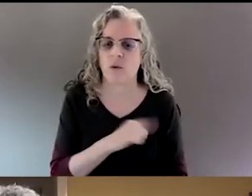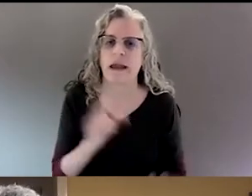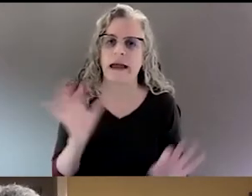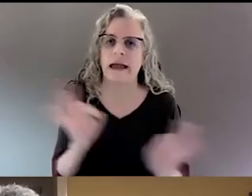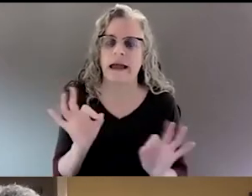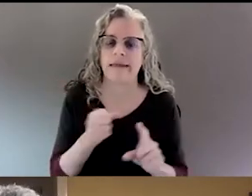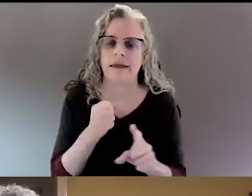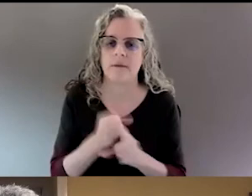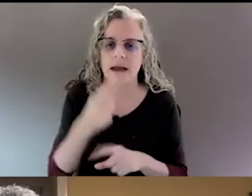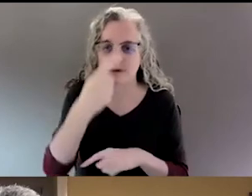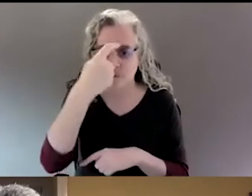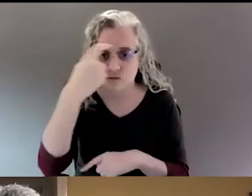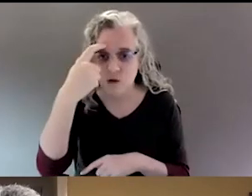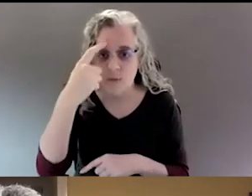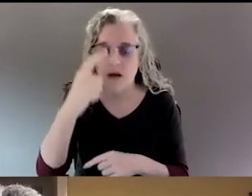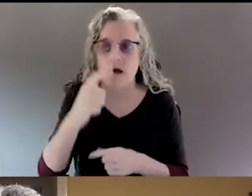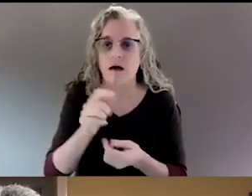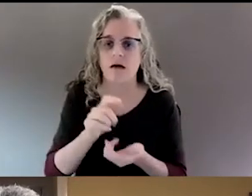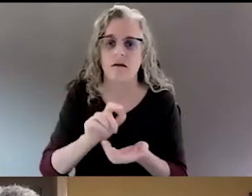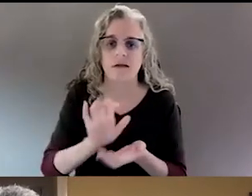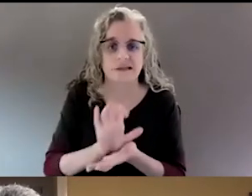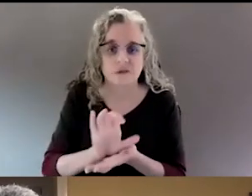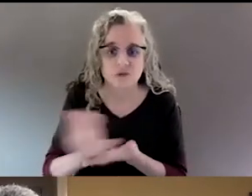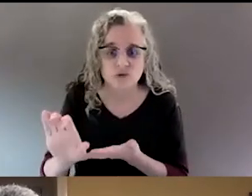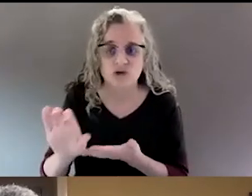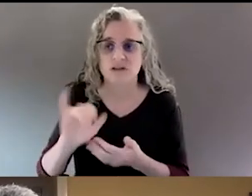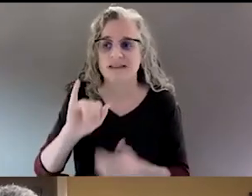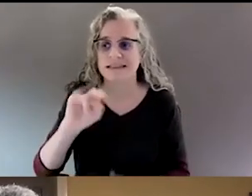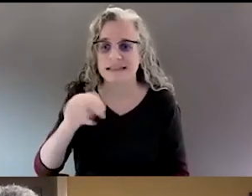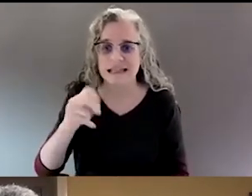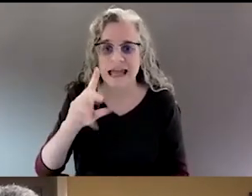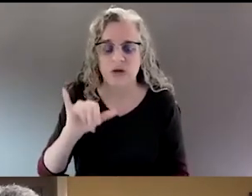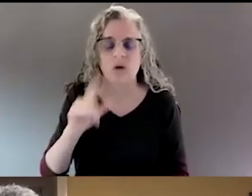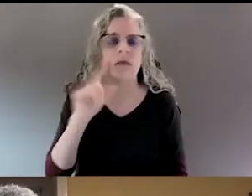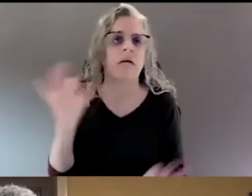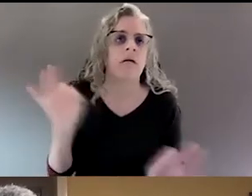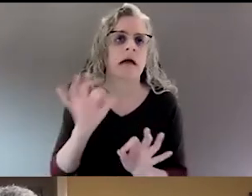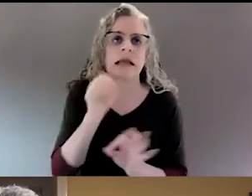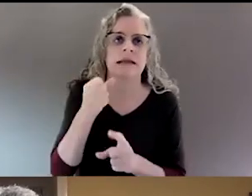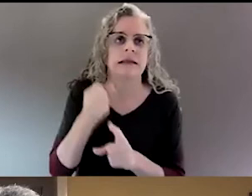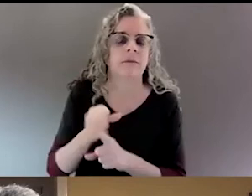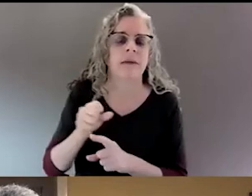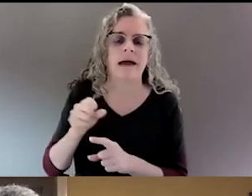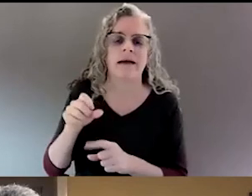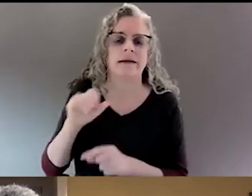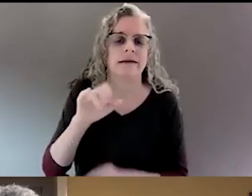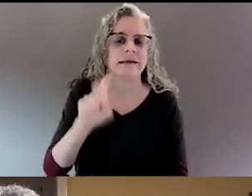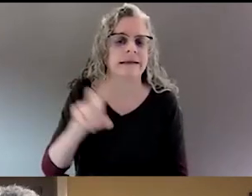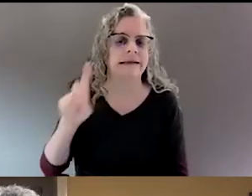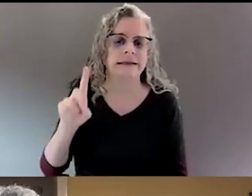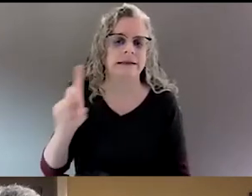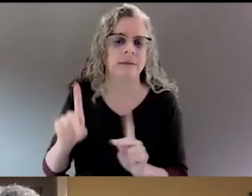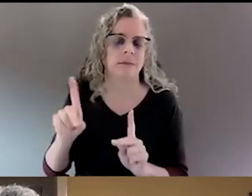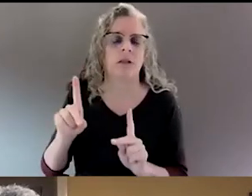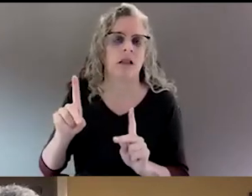exclusion, and inequity on the emotional well-being of people with developmental disabilities. It is that